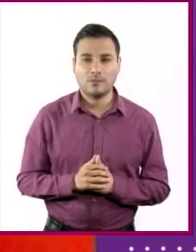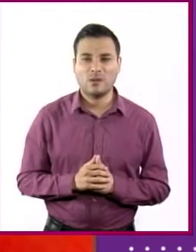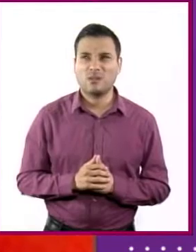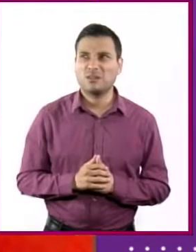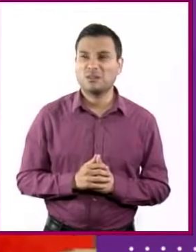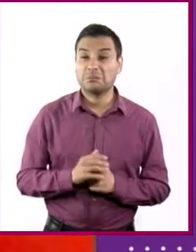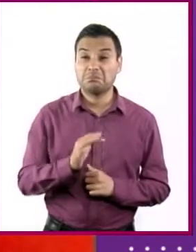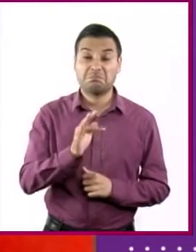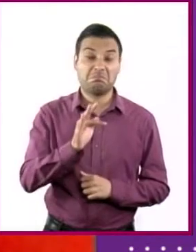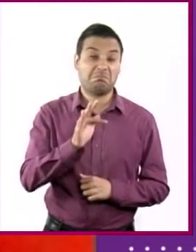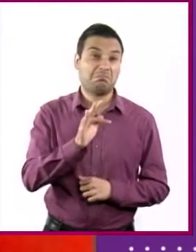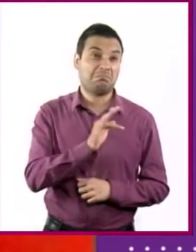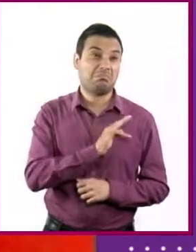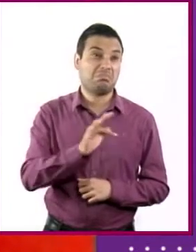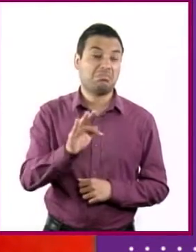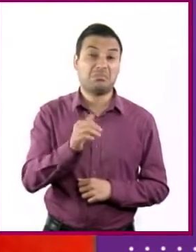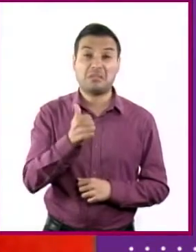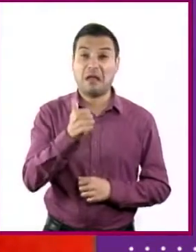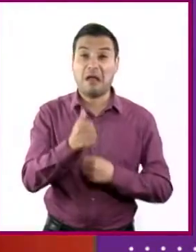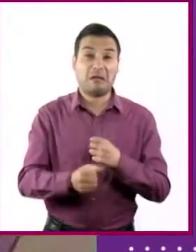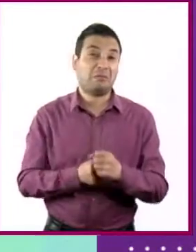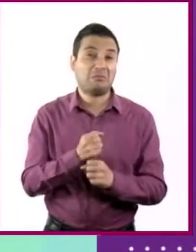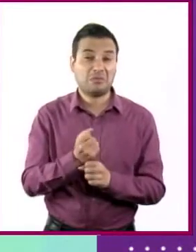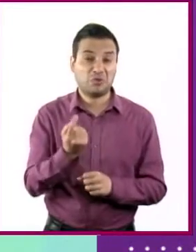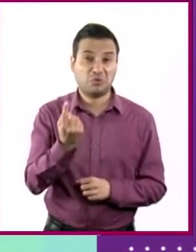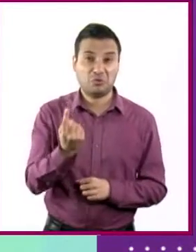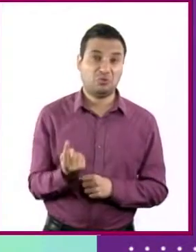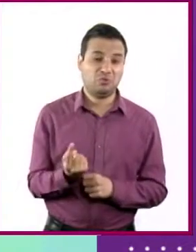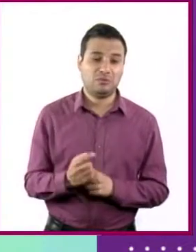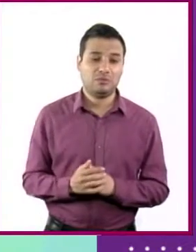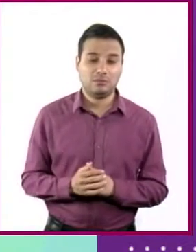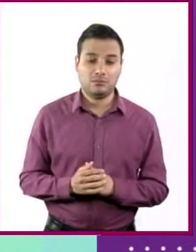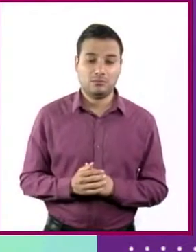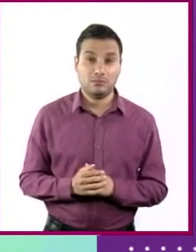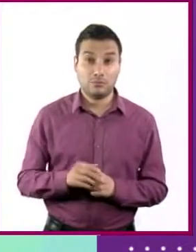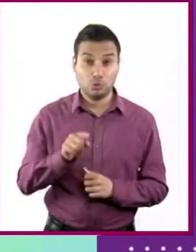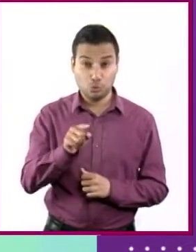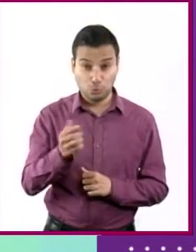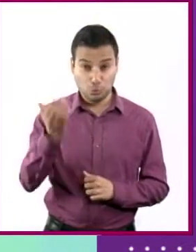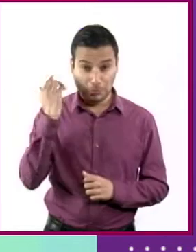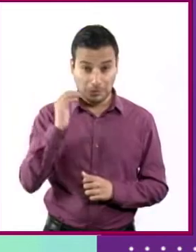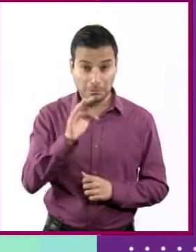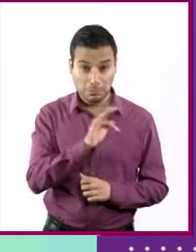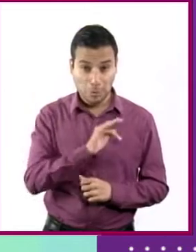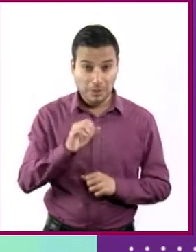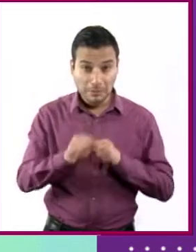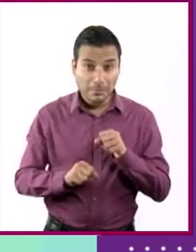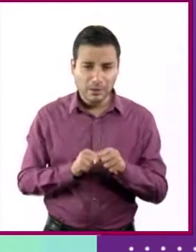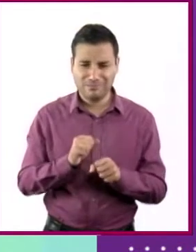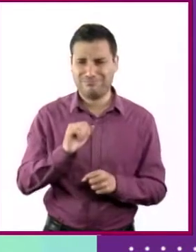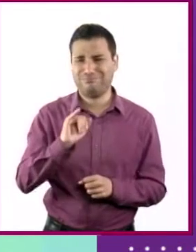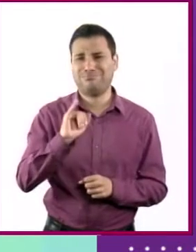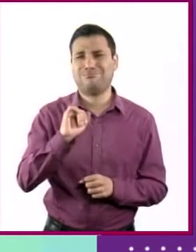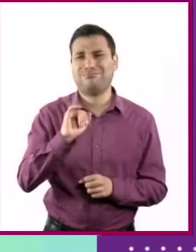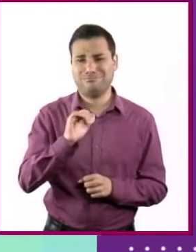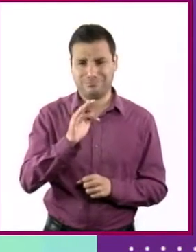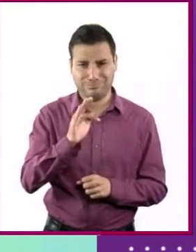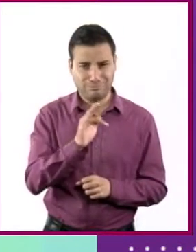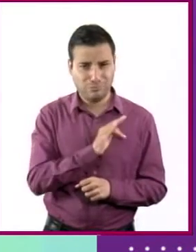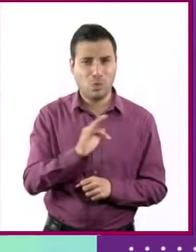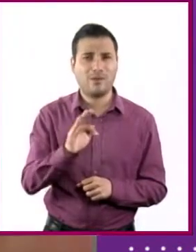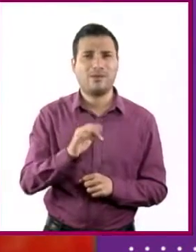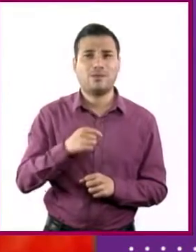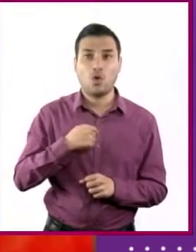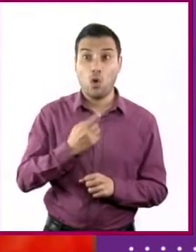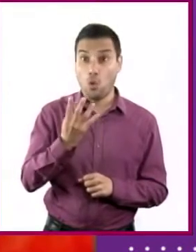I think I was 6 years old. Could you ride a bike when you were 6? Yes, I could. I learned when I